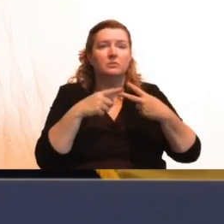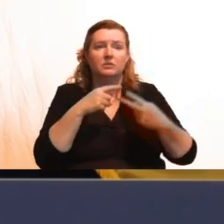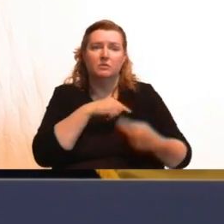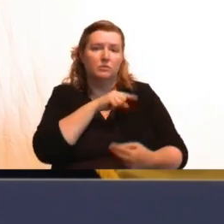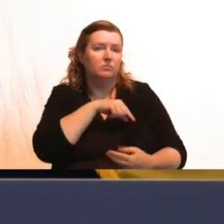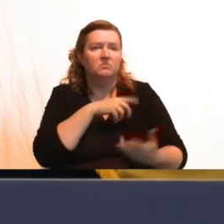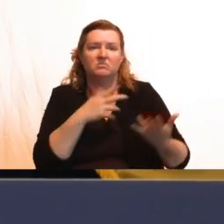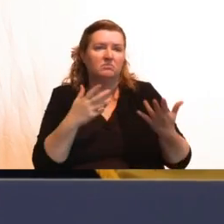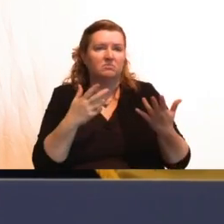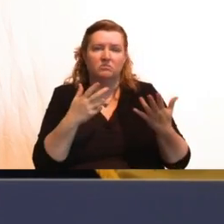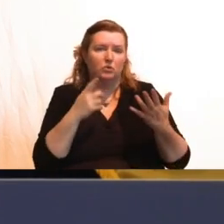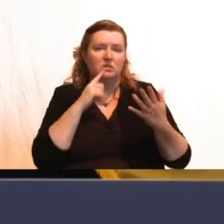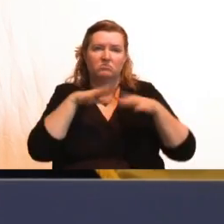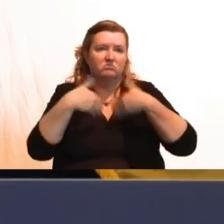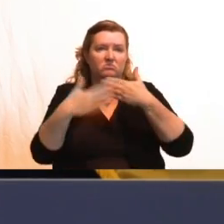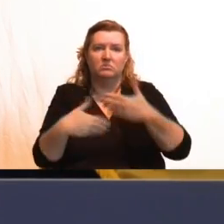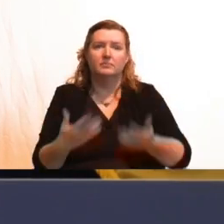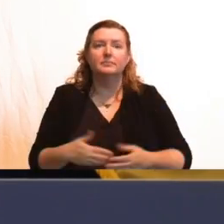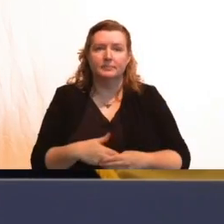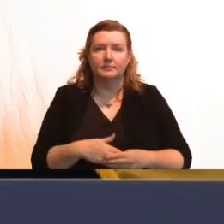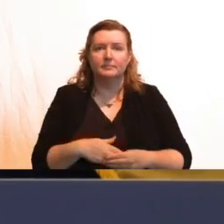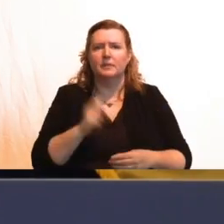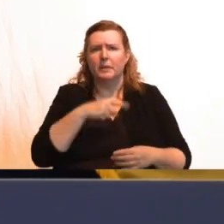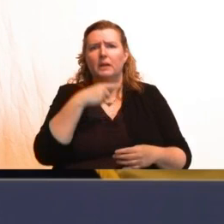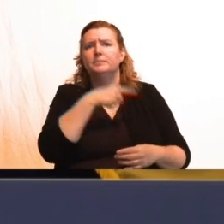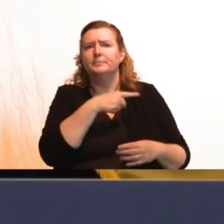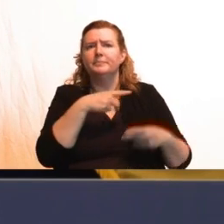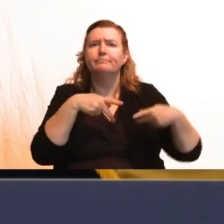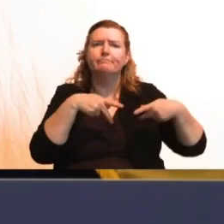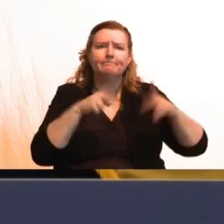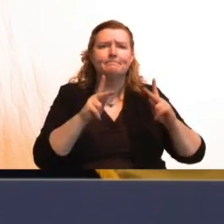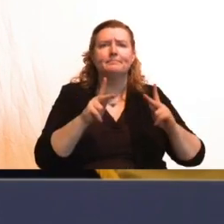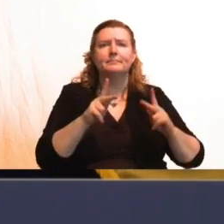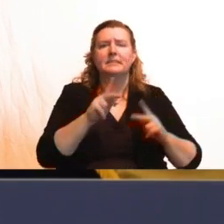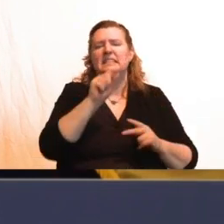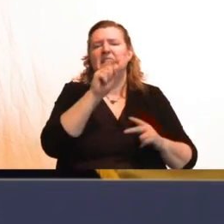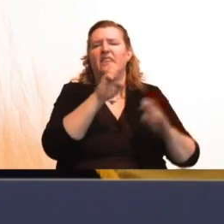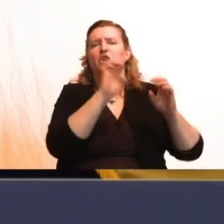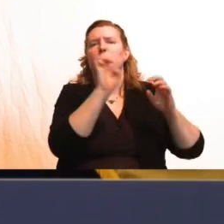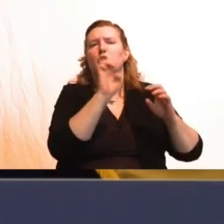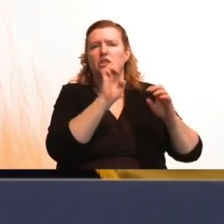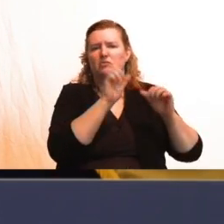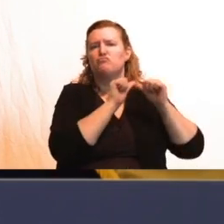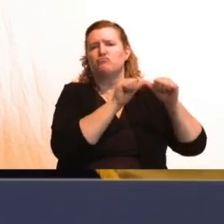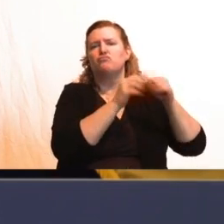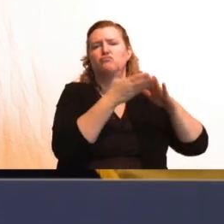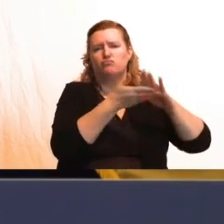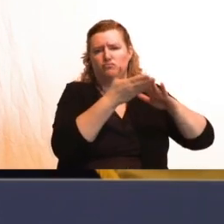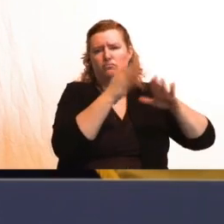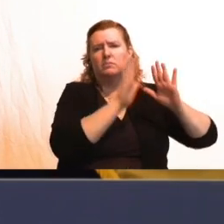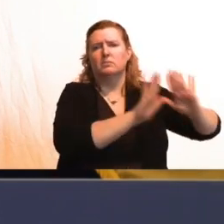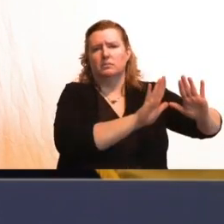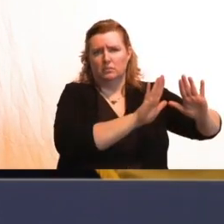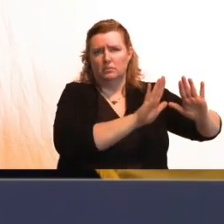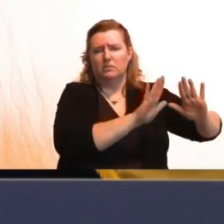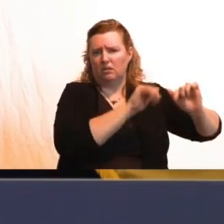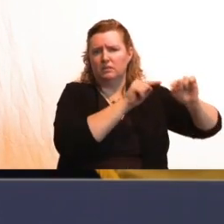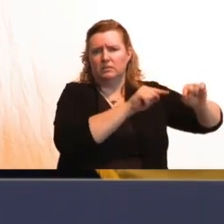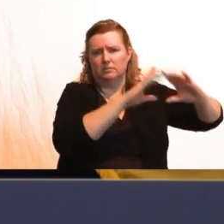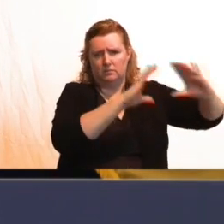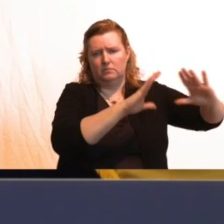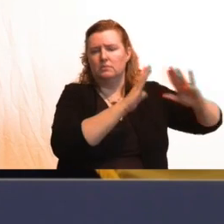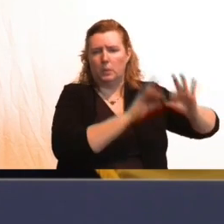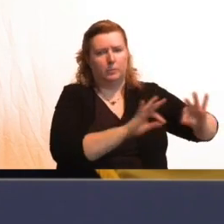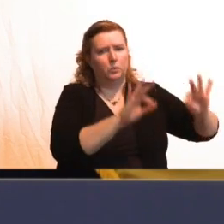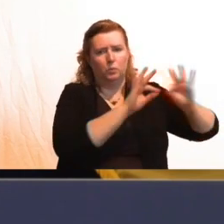those elements are still in place, and that we will accomplish that by this. Listen, there is an